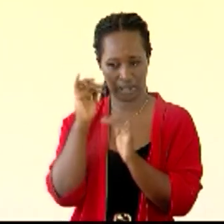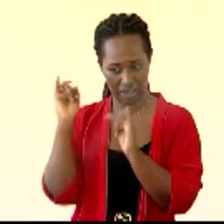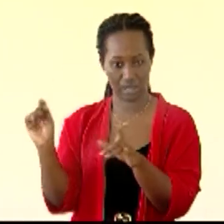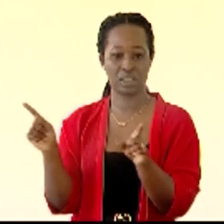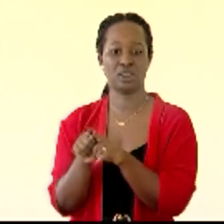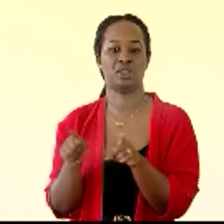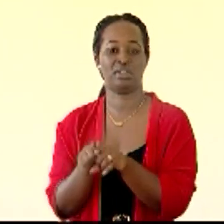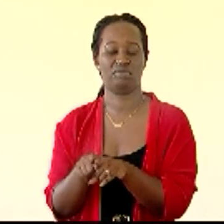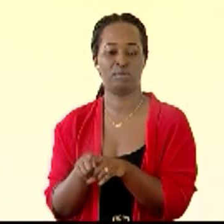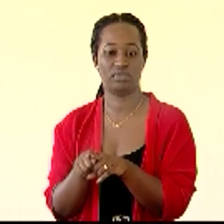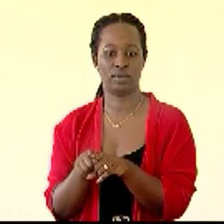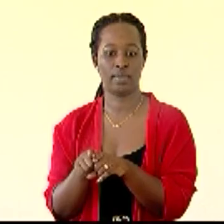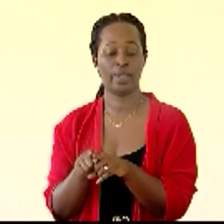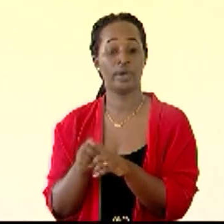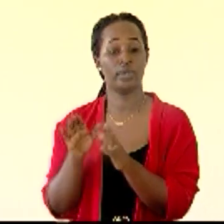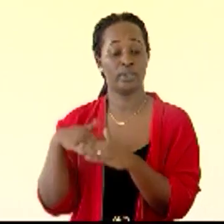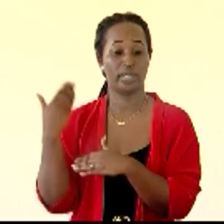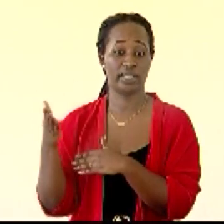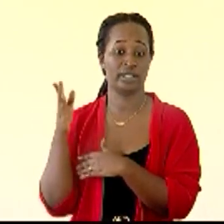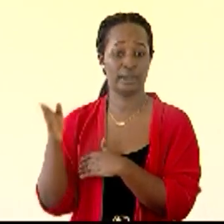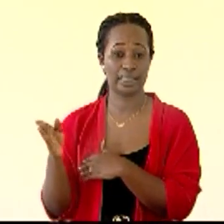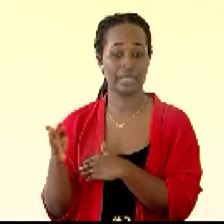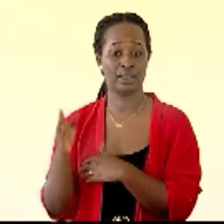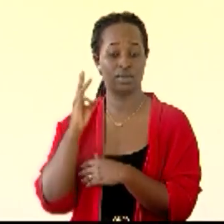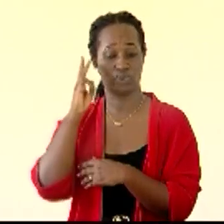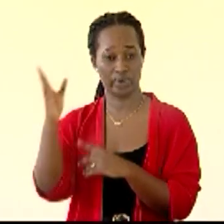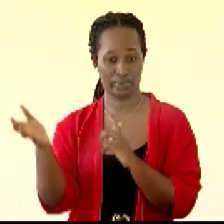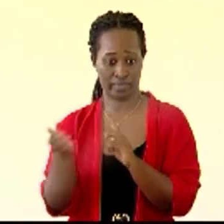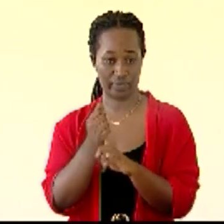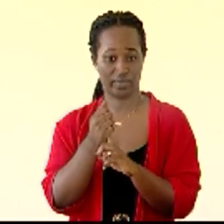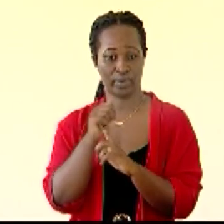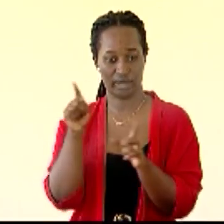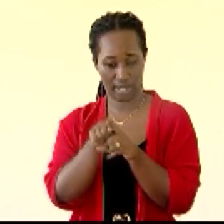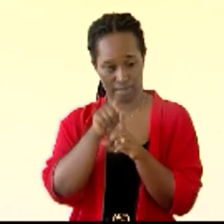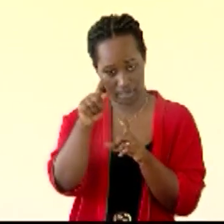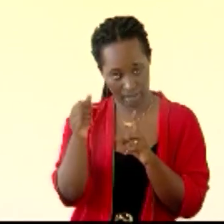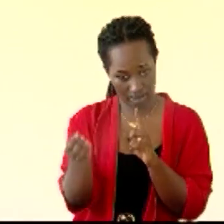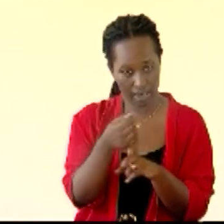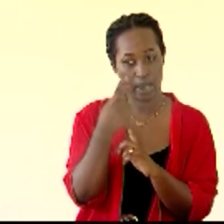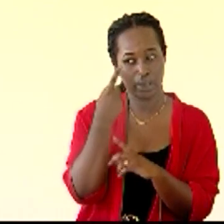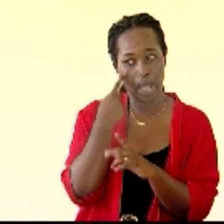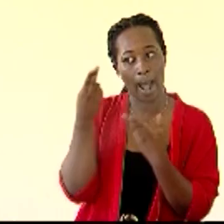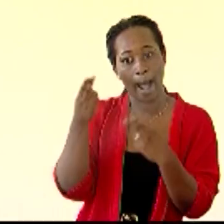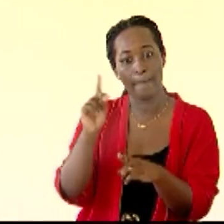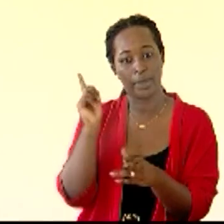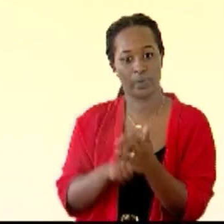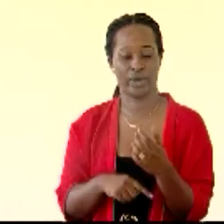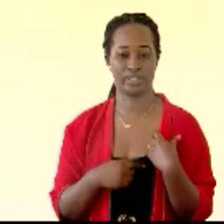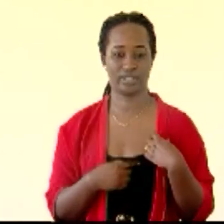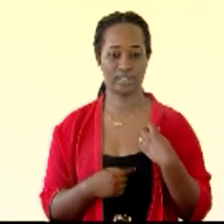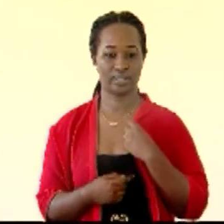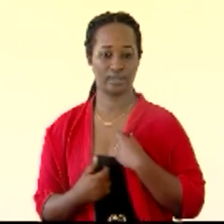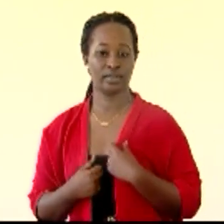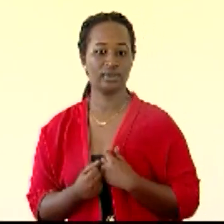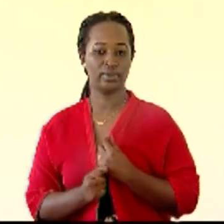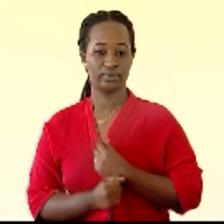energy. So this will release and this will release. So let's check exactly what happens. They leave here once excited